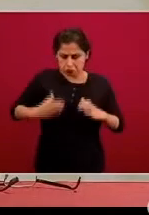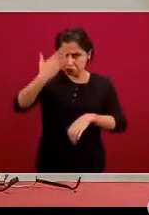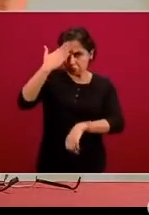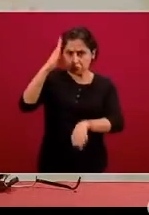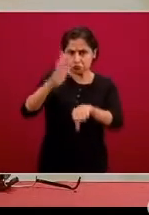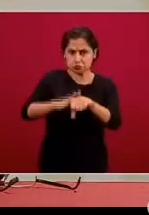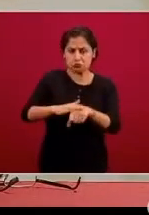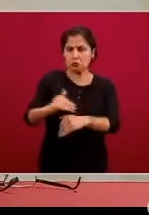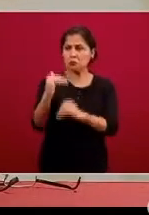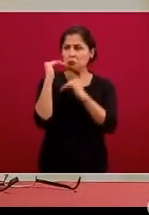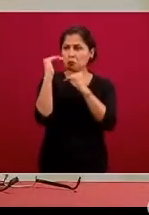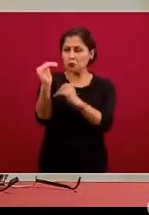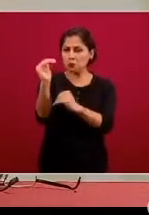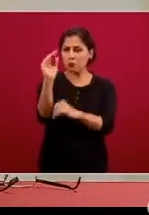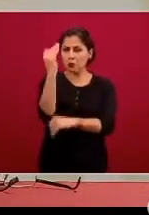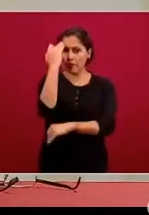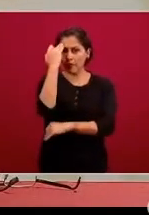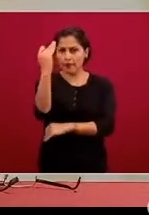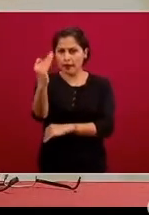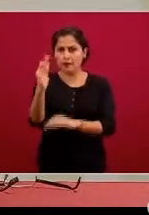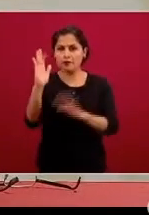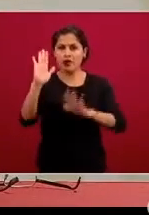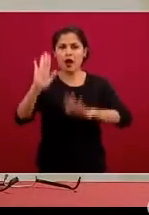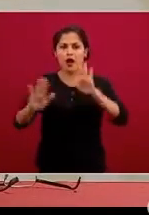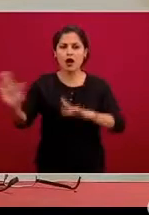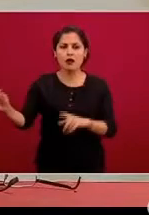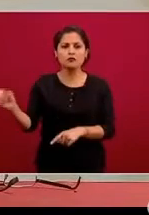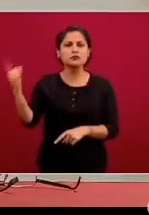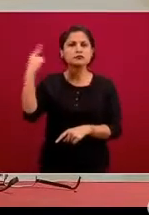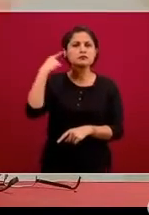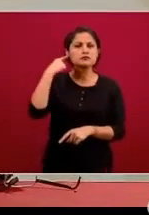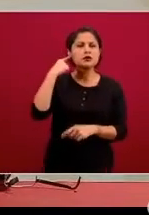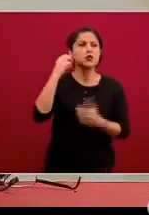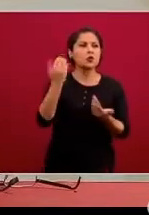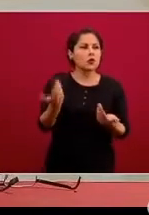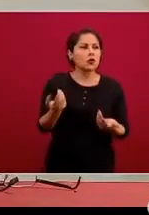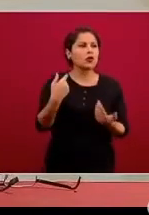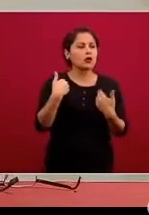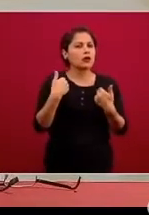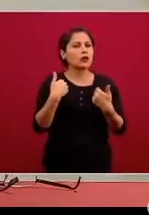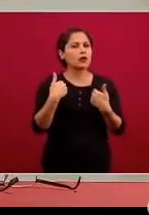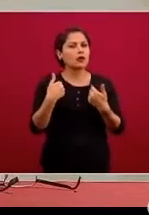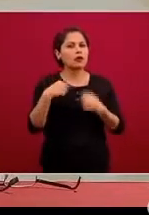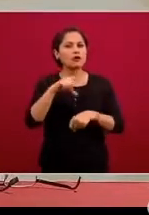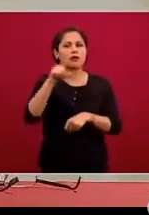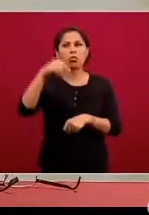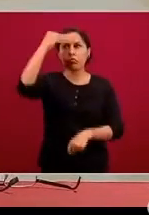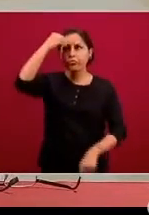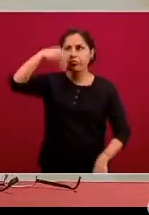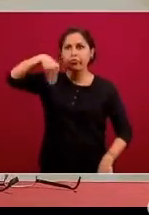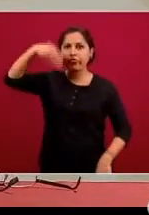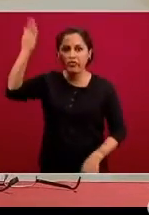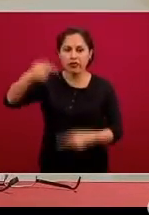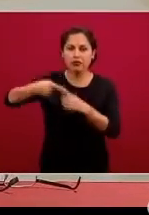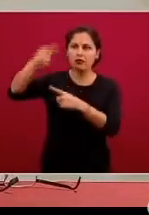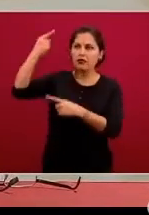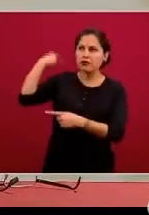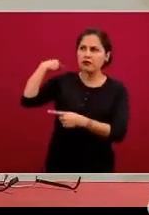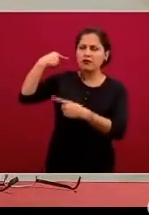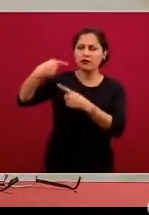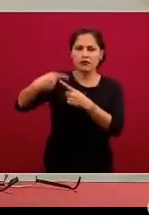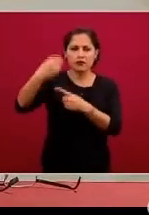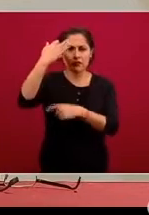time because of the capacities of the individuals. If you say something to someone, you